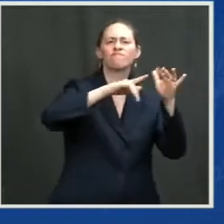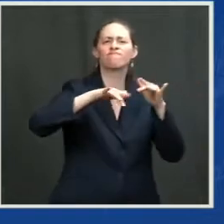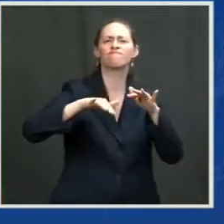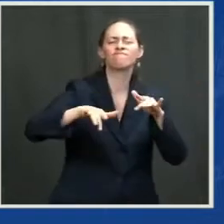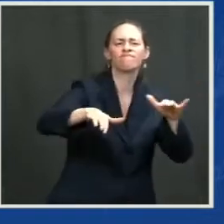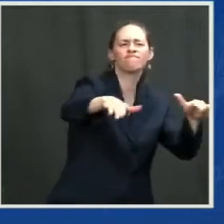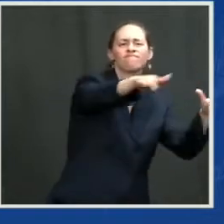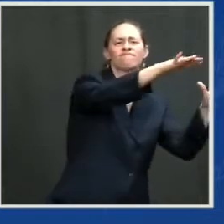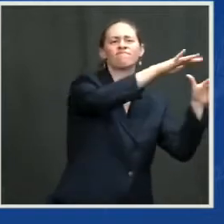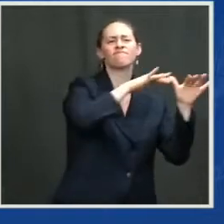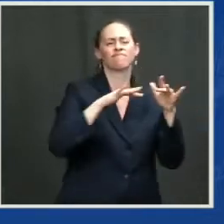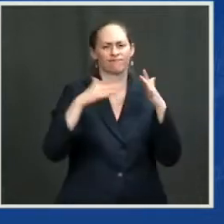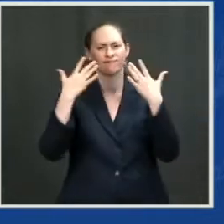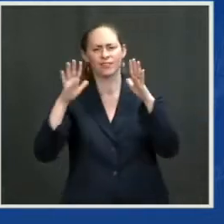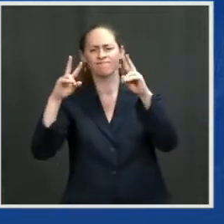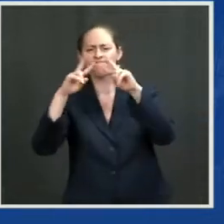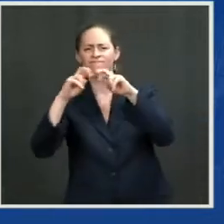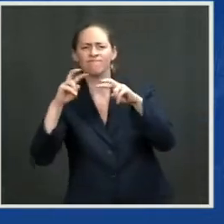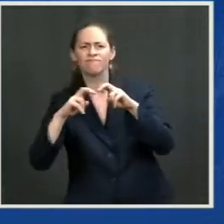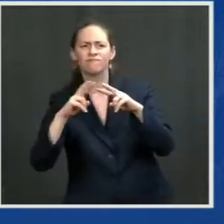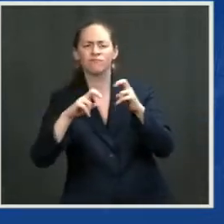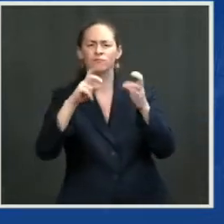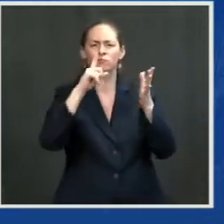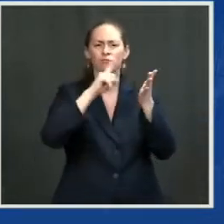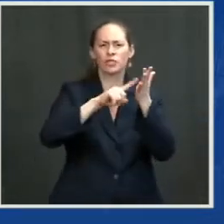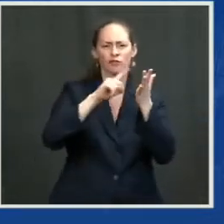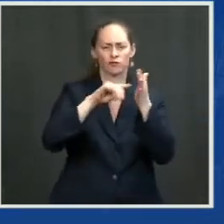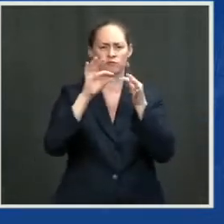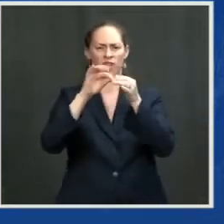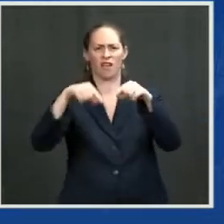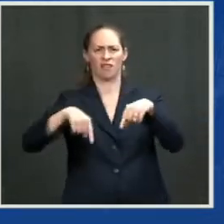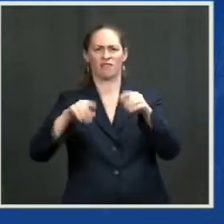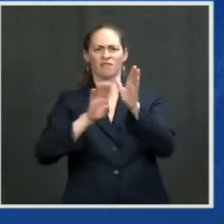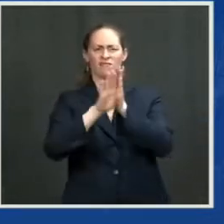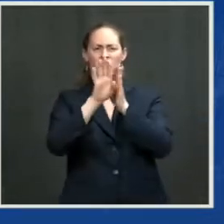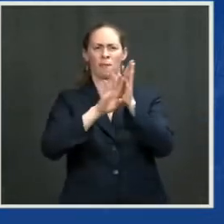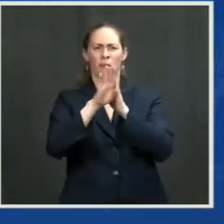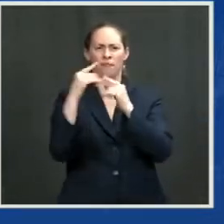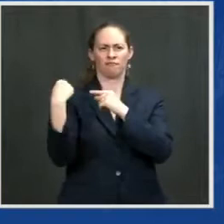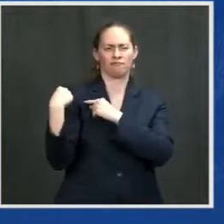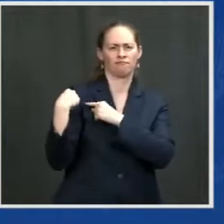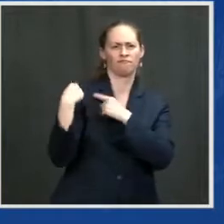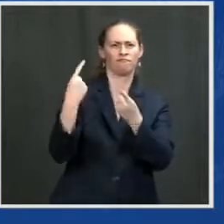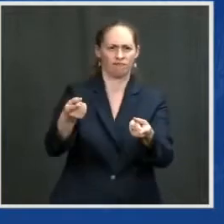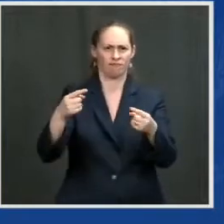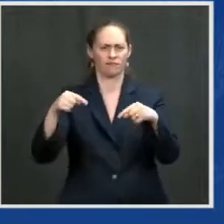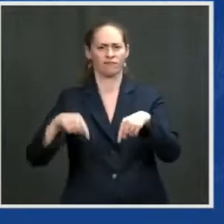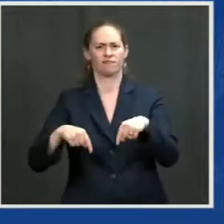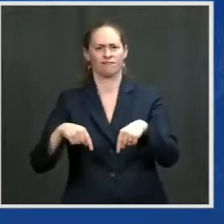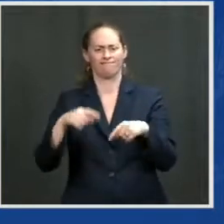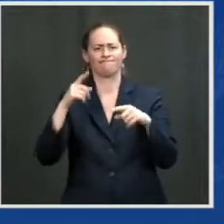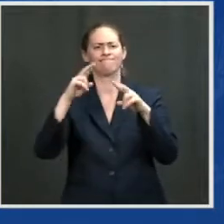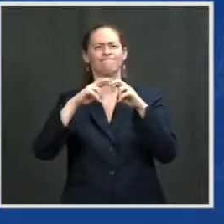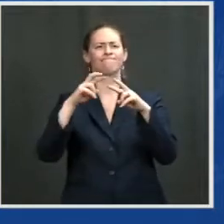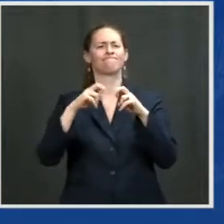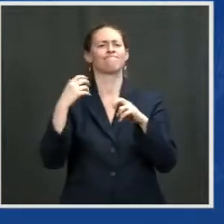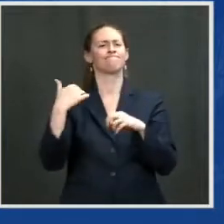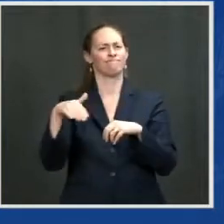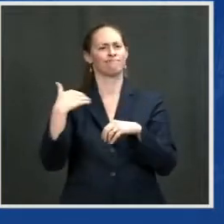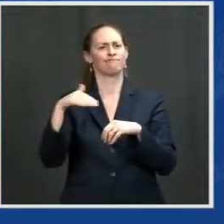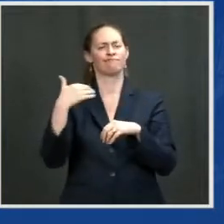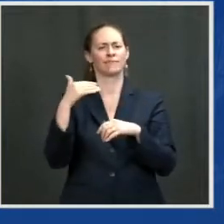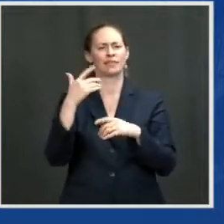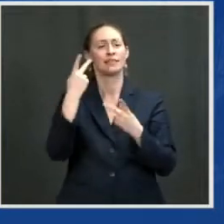research and development in this country, about 2.4% of all that we did, making us the leading country in the world in change